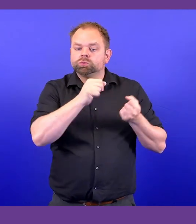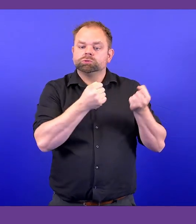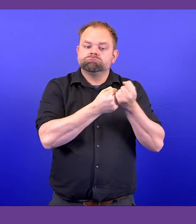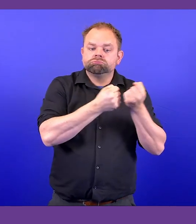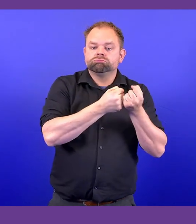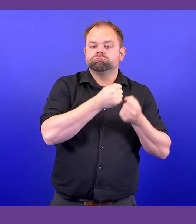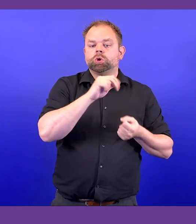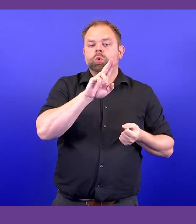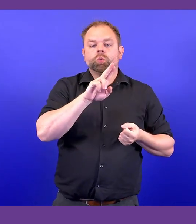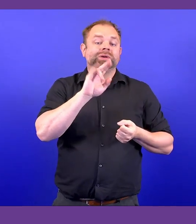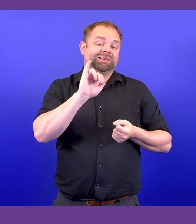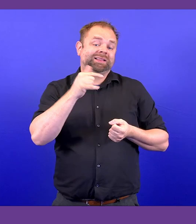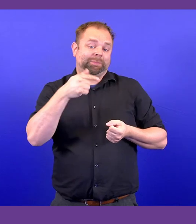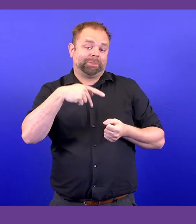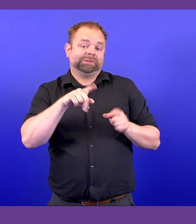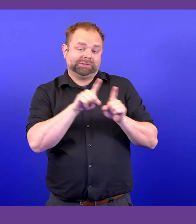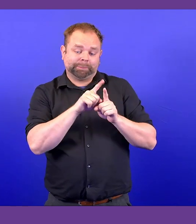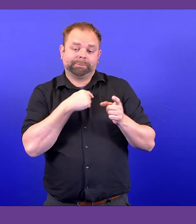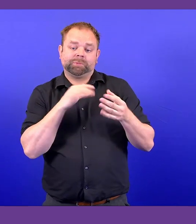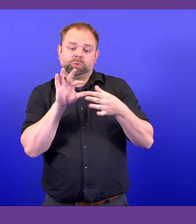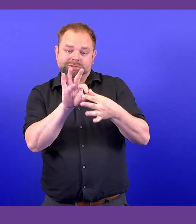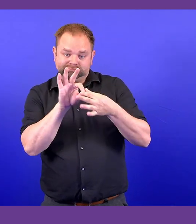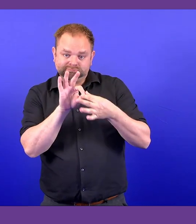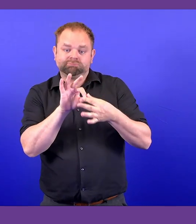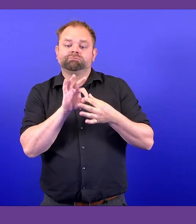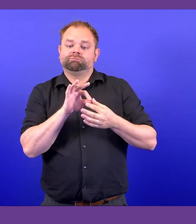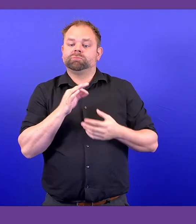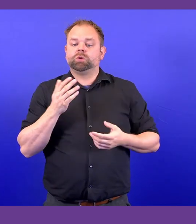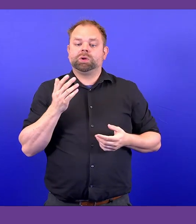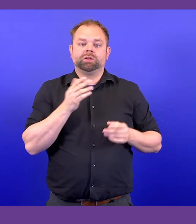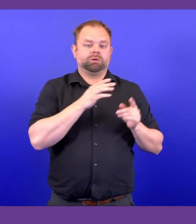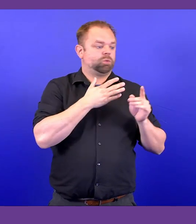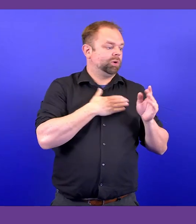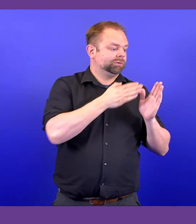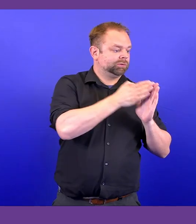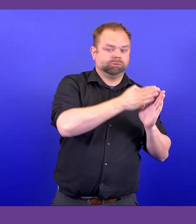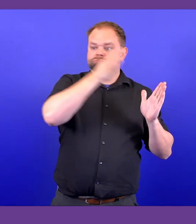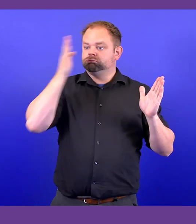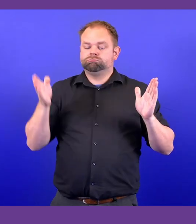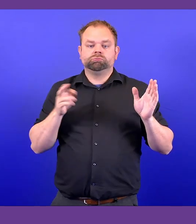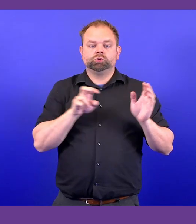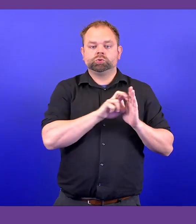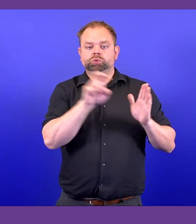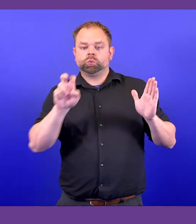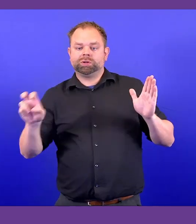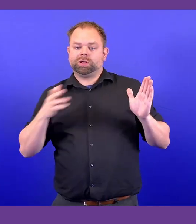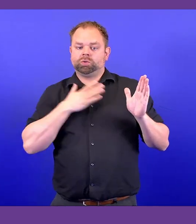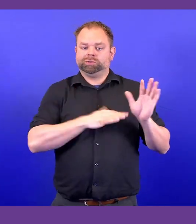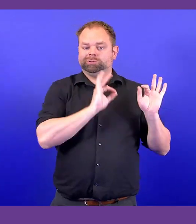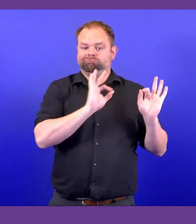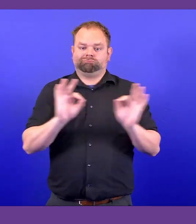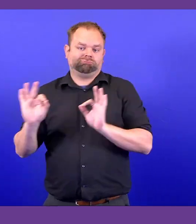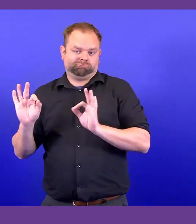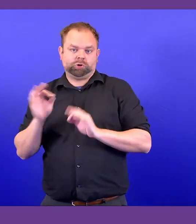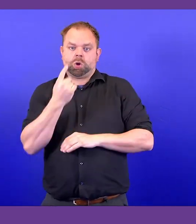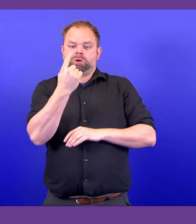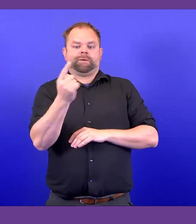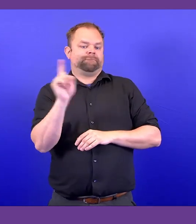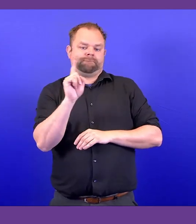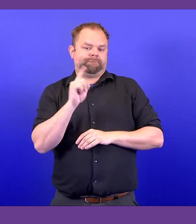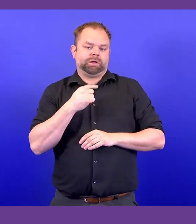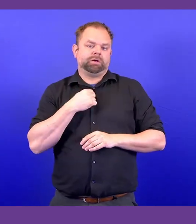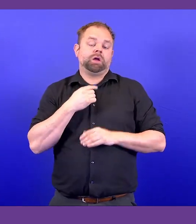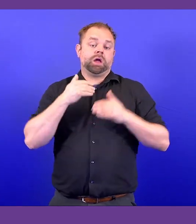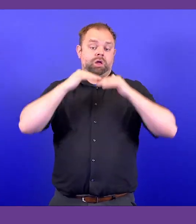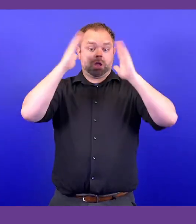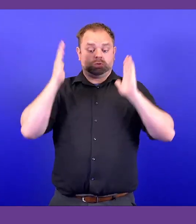Absolutely. Thank you so much for that. And a very strong point that every journey starts with the planning before you leave your front door, and it takes you right